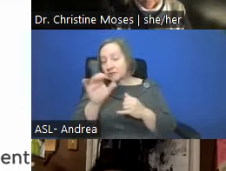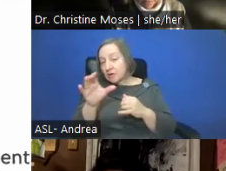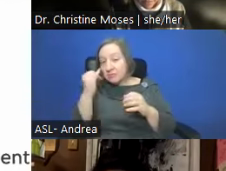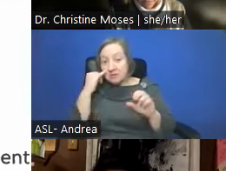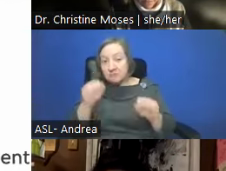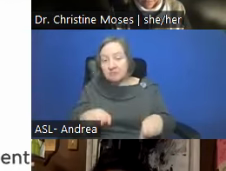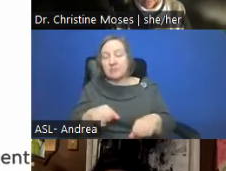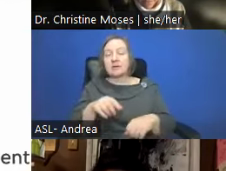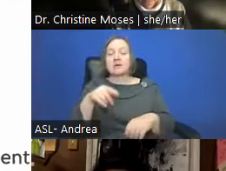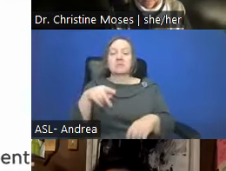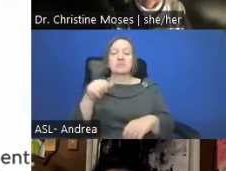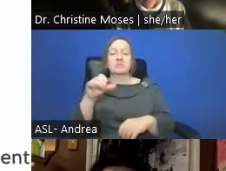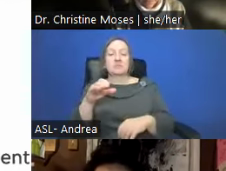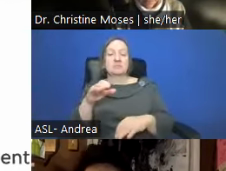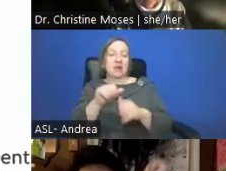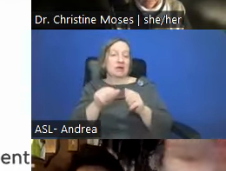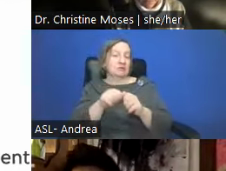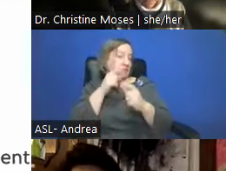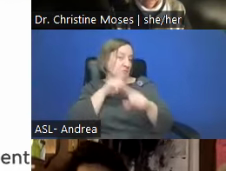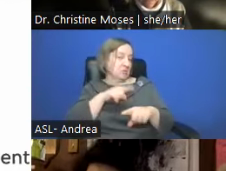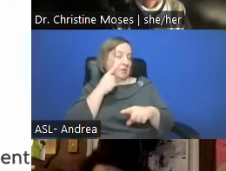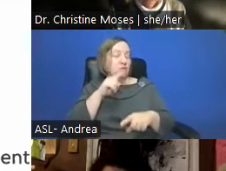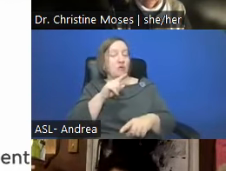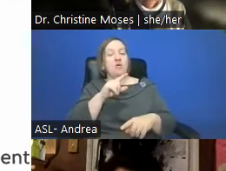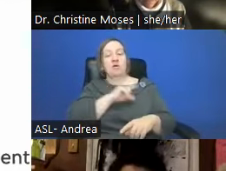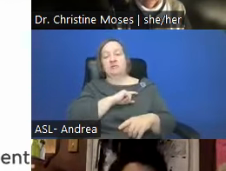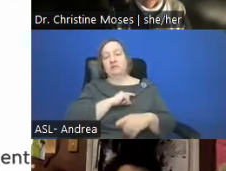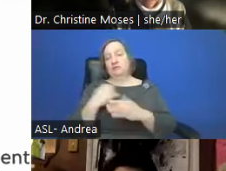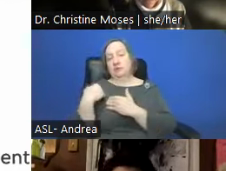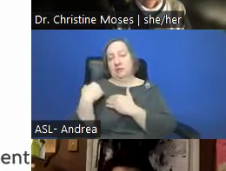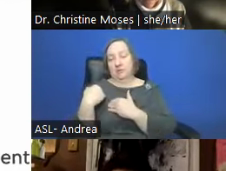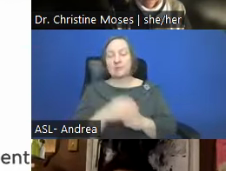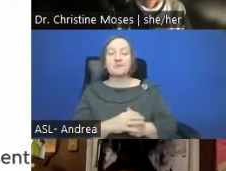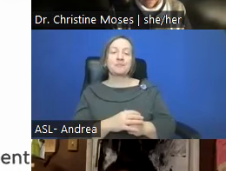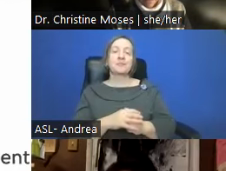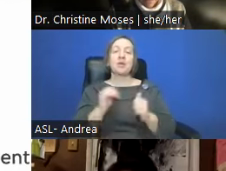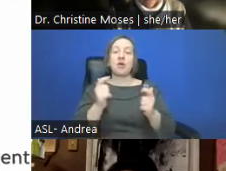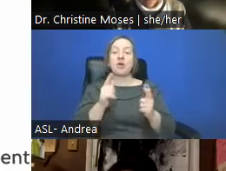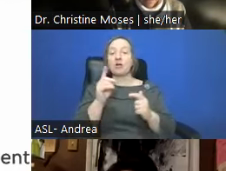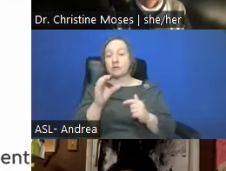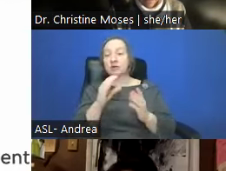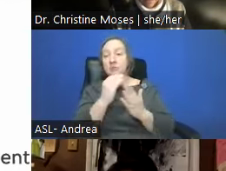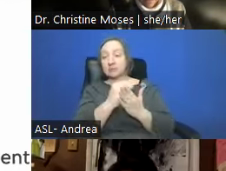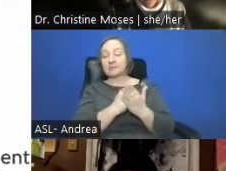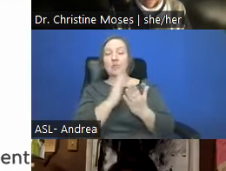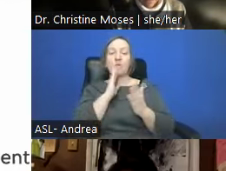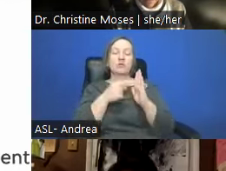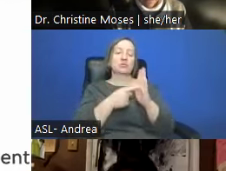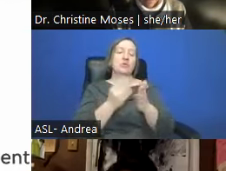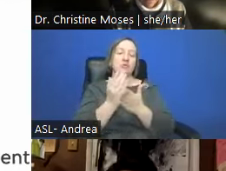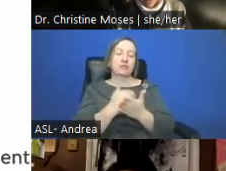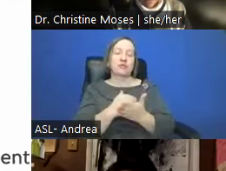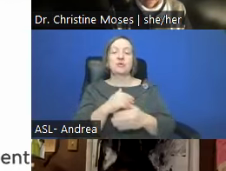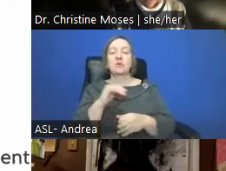Police Accountability Commission areas of agreement on officer accountability. All document approval processes include a review of the Police Accountability